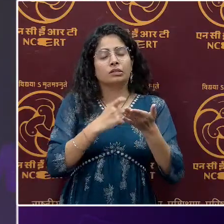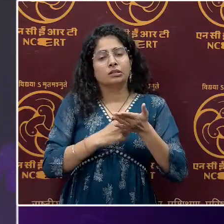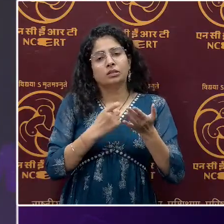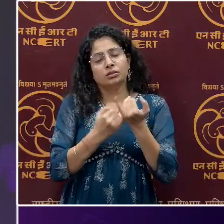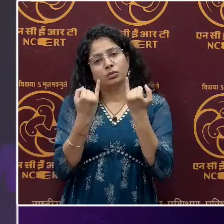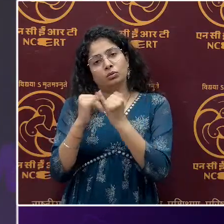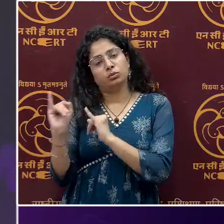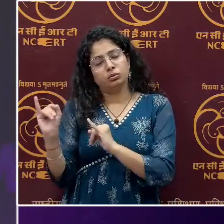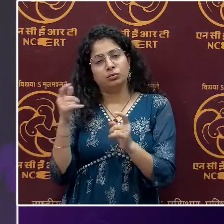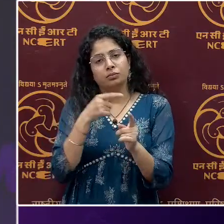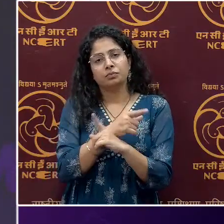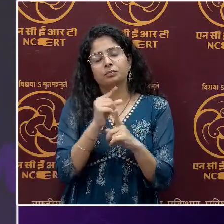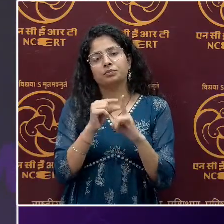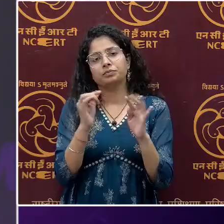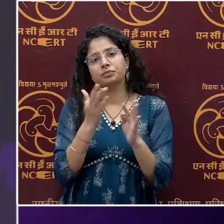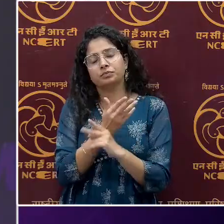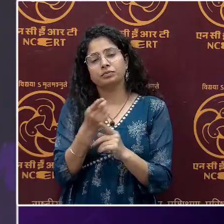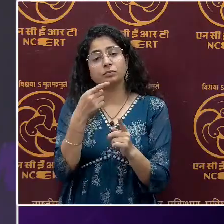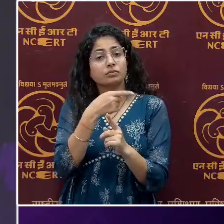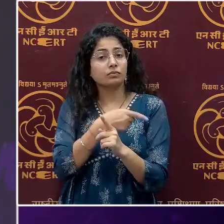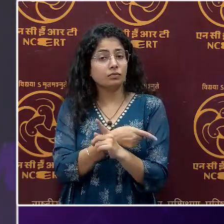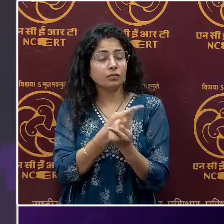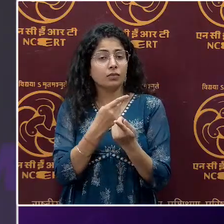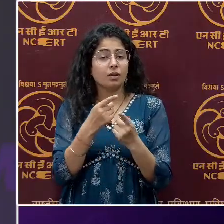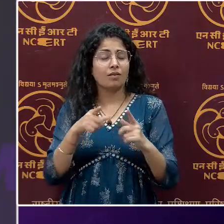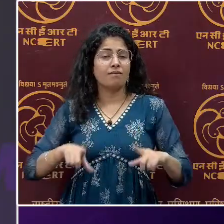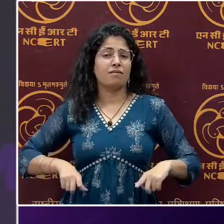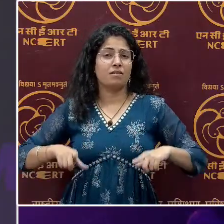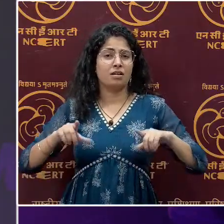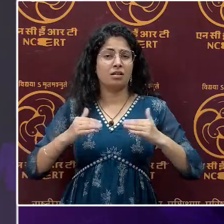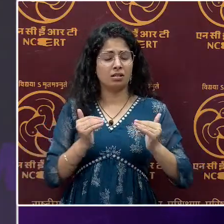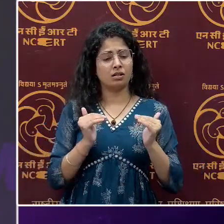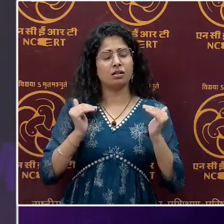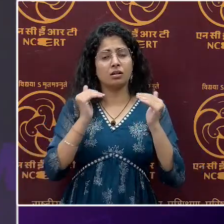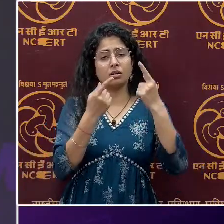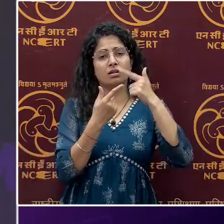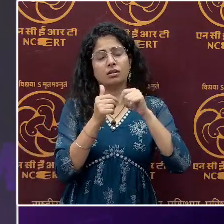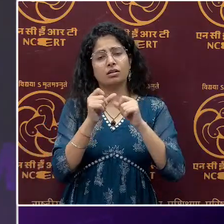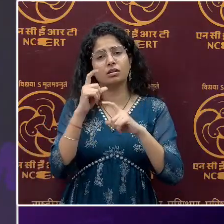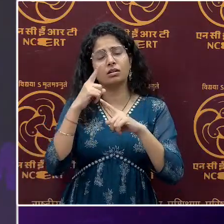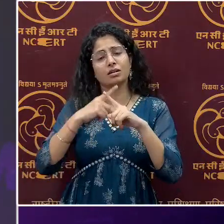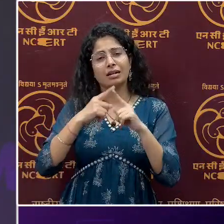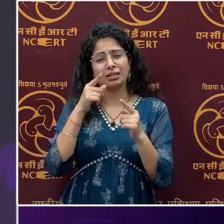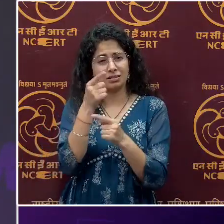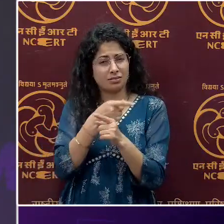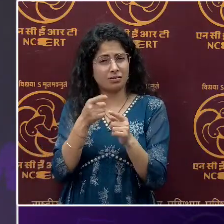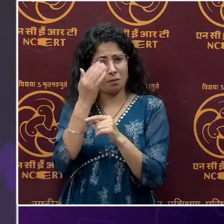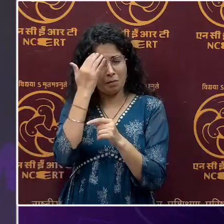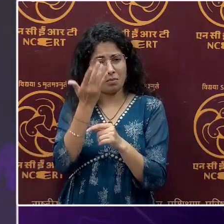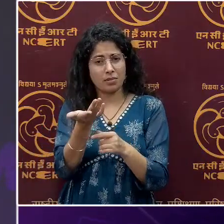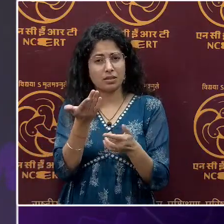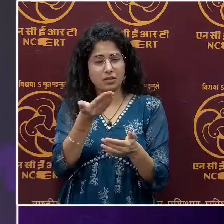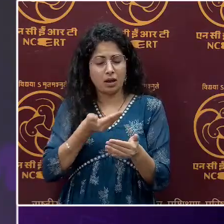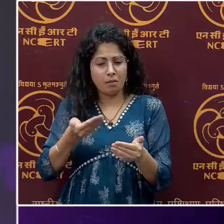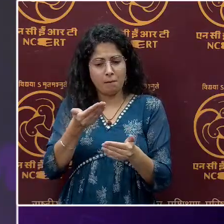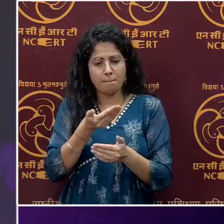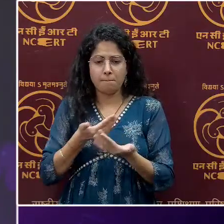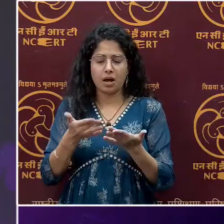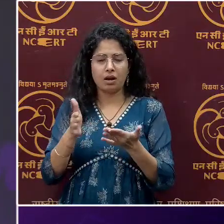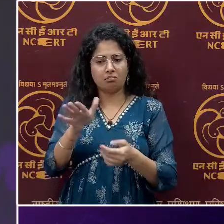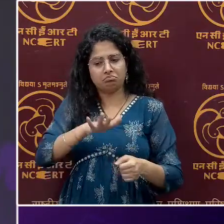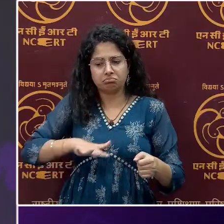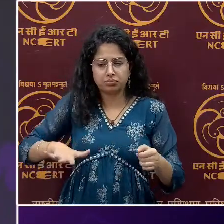And what they are doing is they are just levying the high taxes, ma'am. You know, like it's our land. We